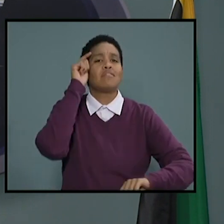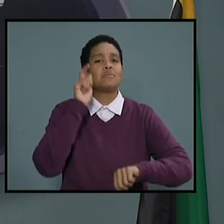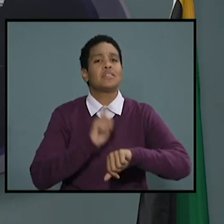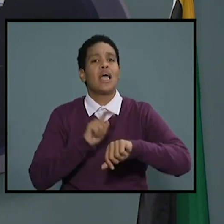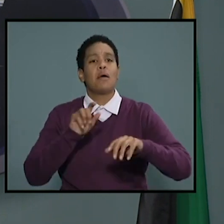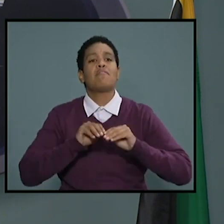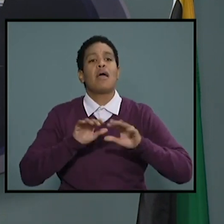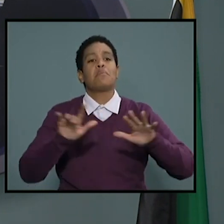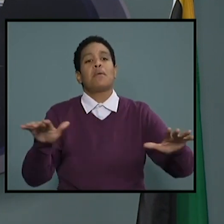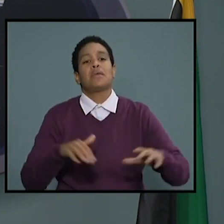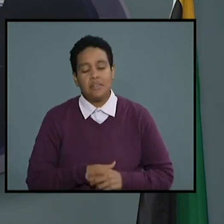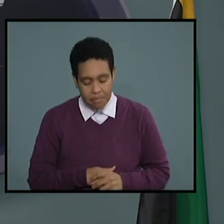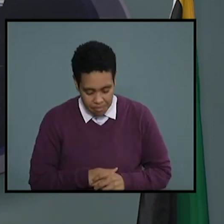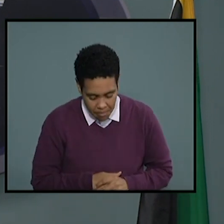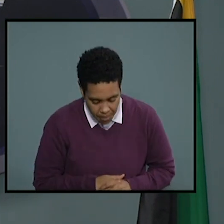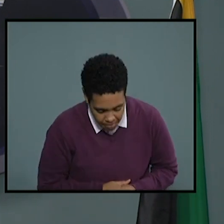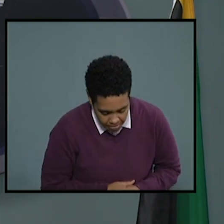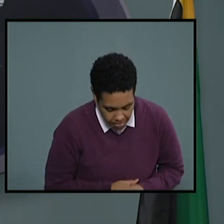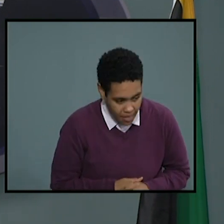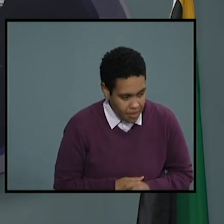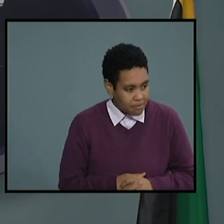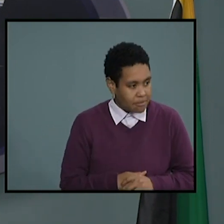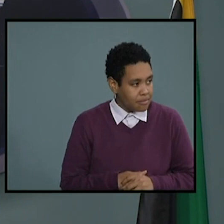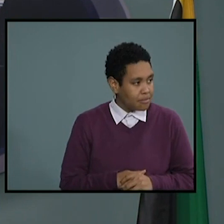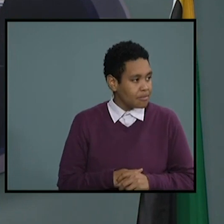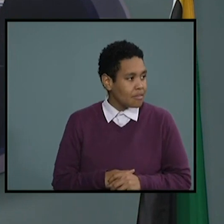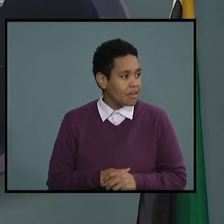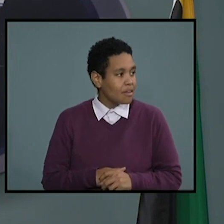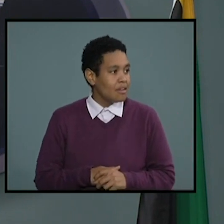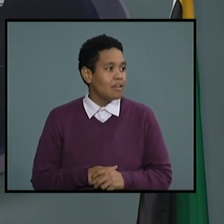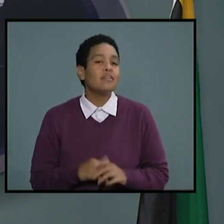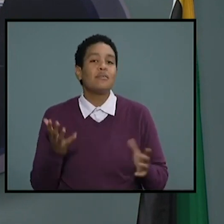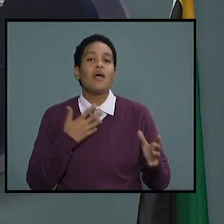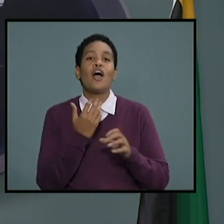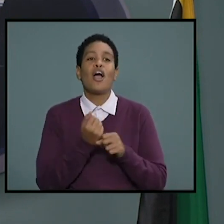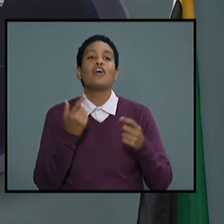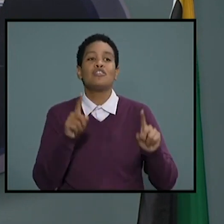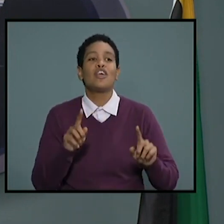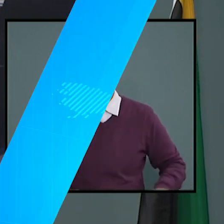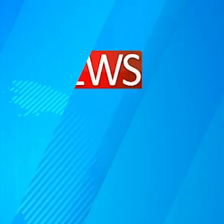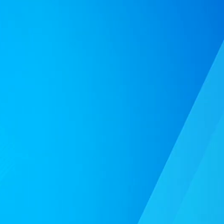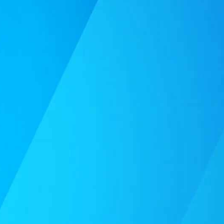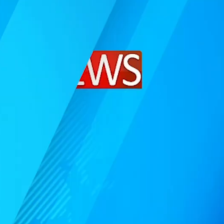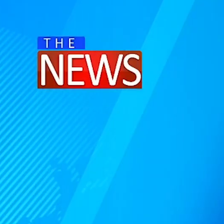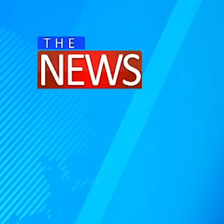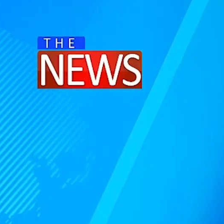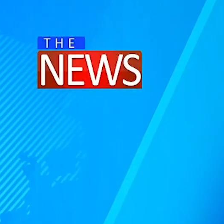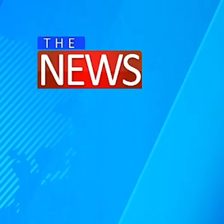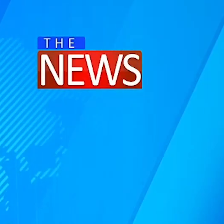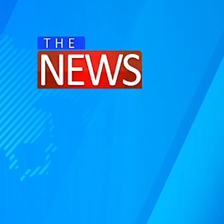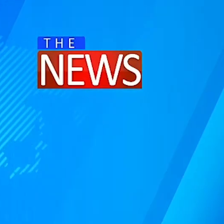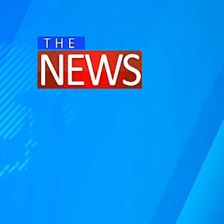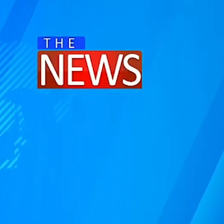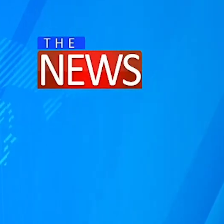of epidemic. By the way, so the results, we've got back the results, all negative.